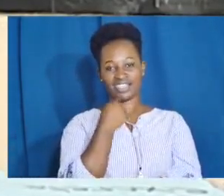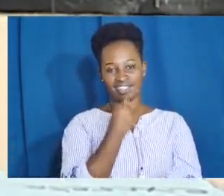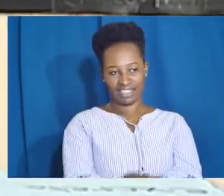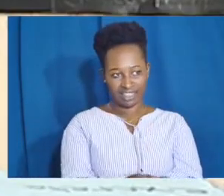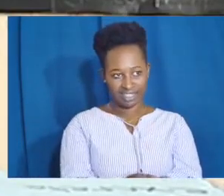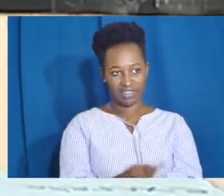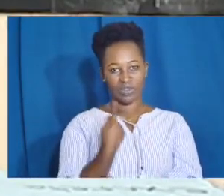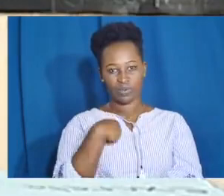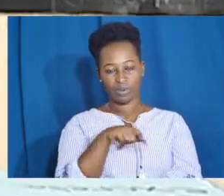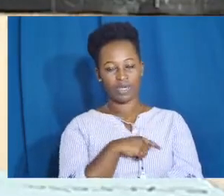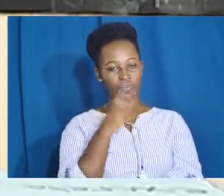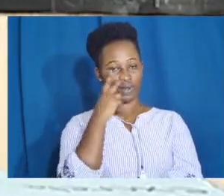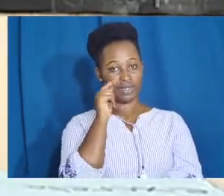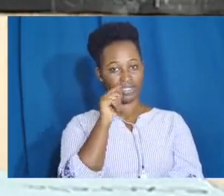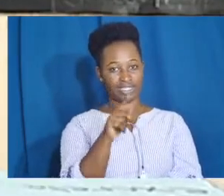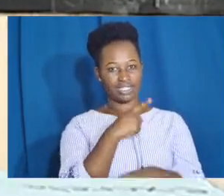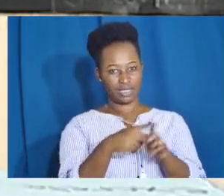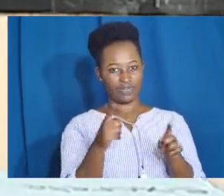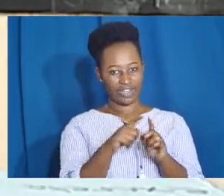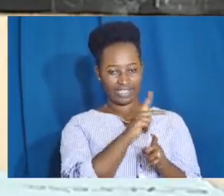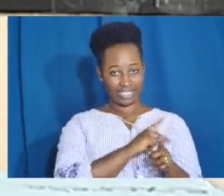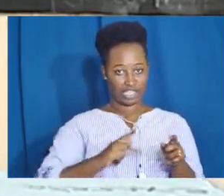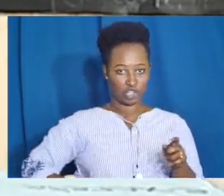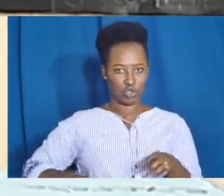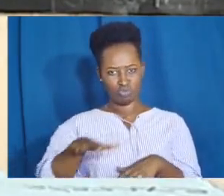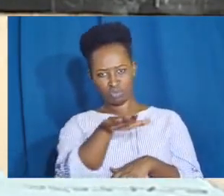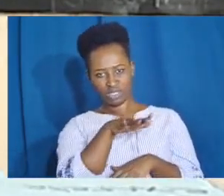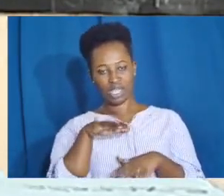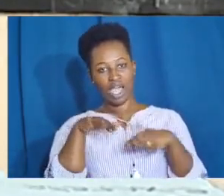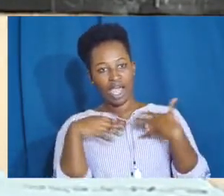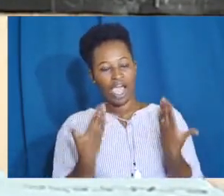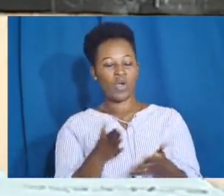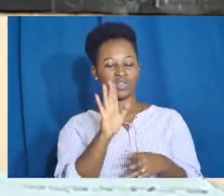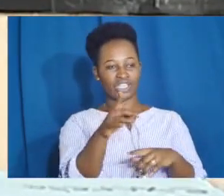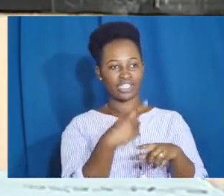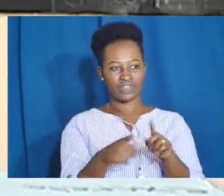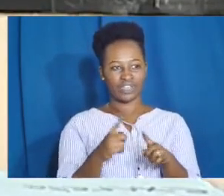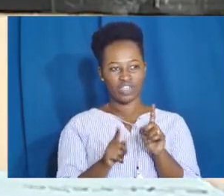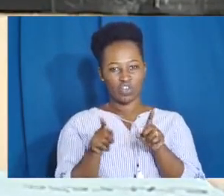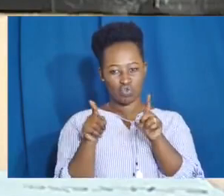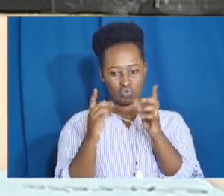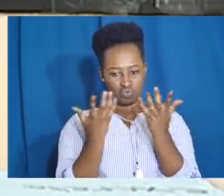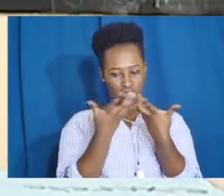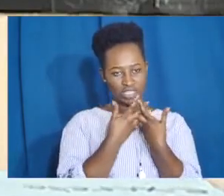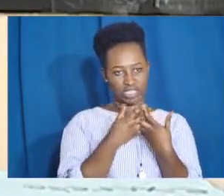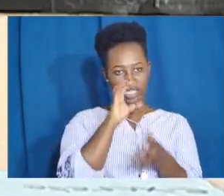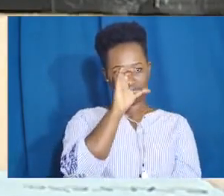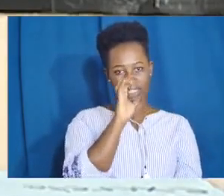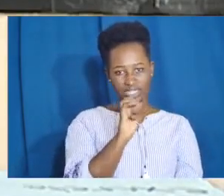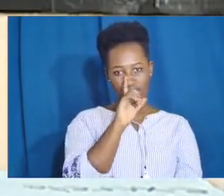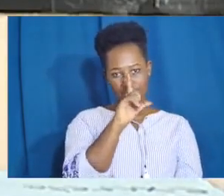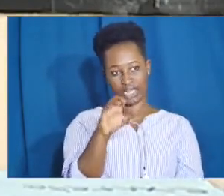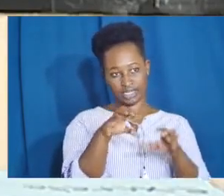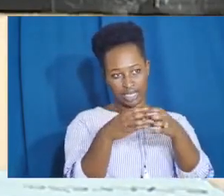Here, we are going to see these different kingdoms, how they are different according to cell type, according to